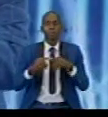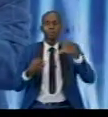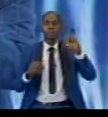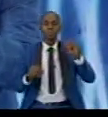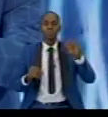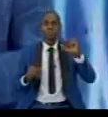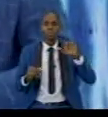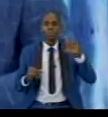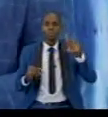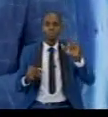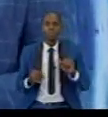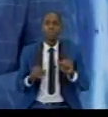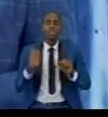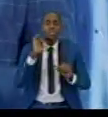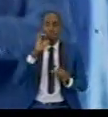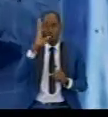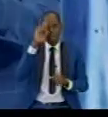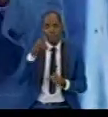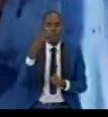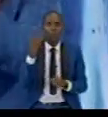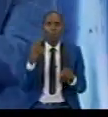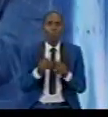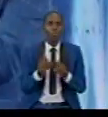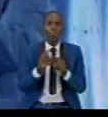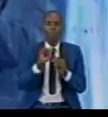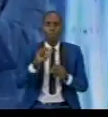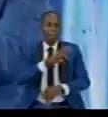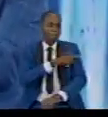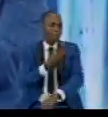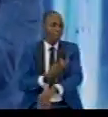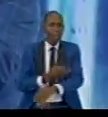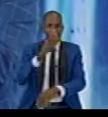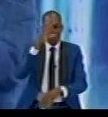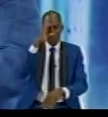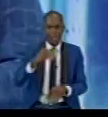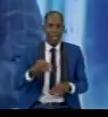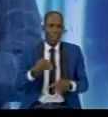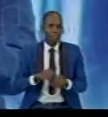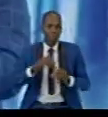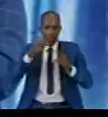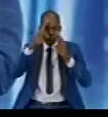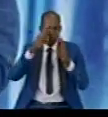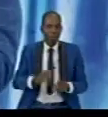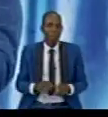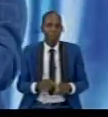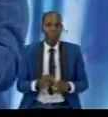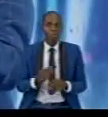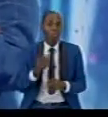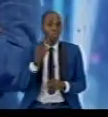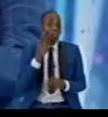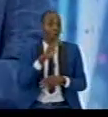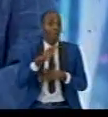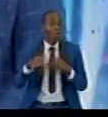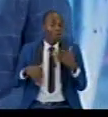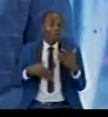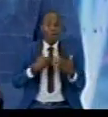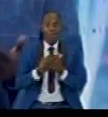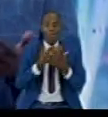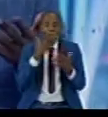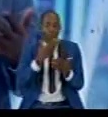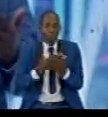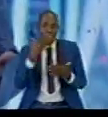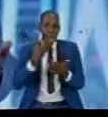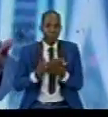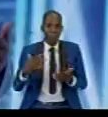mighty manner in value look at all those qualifications and look at the last part of the sentence